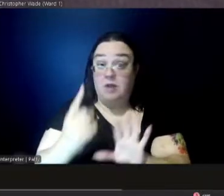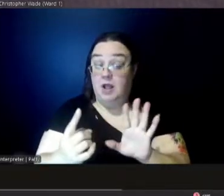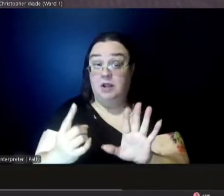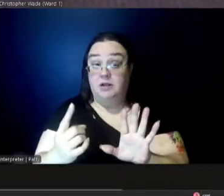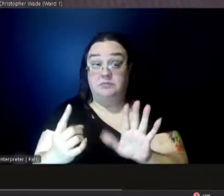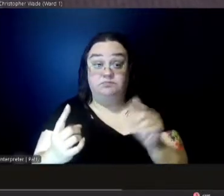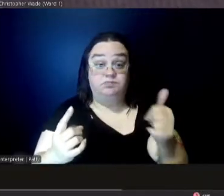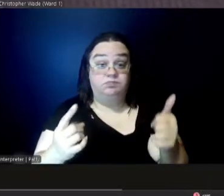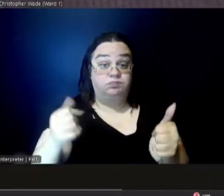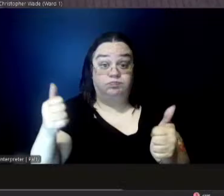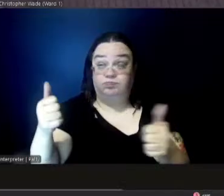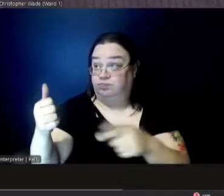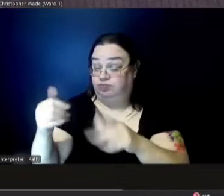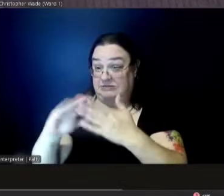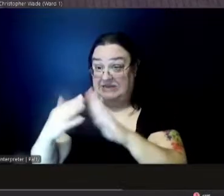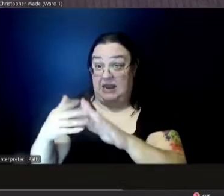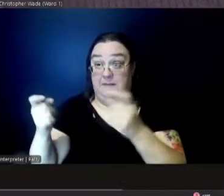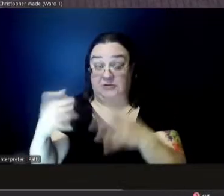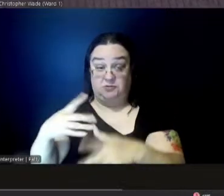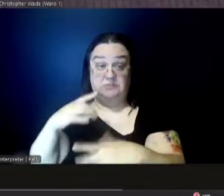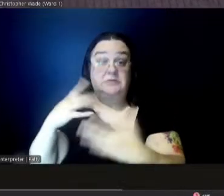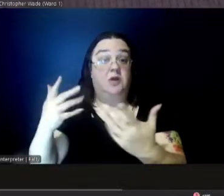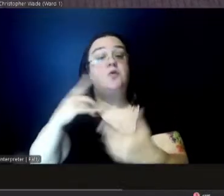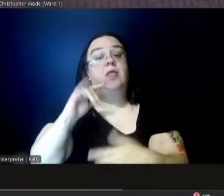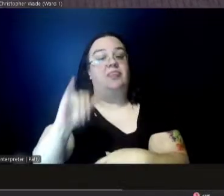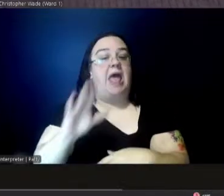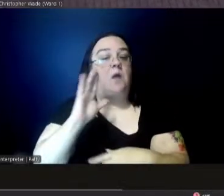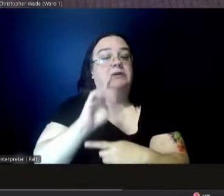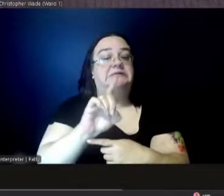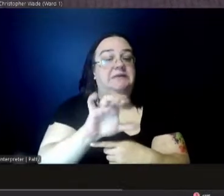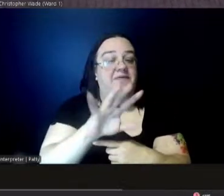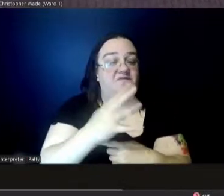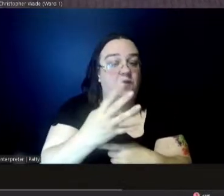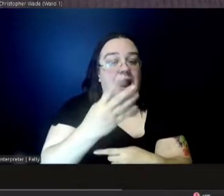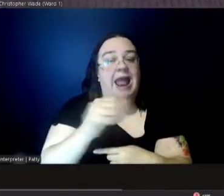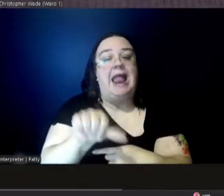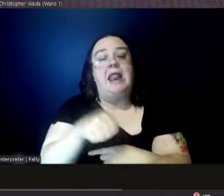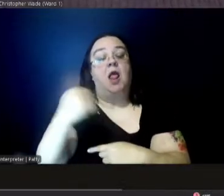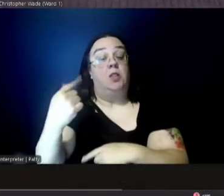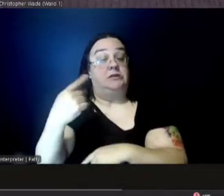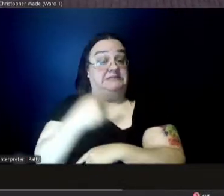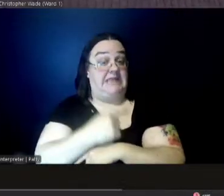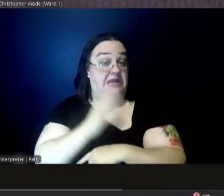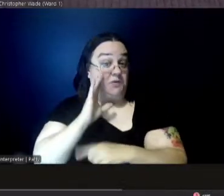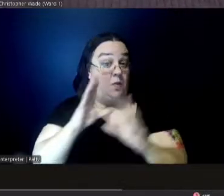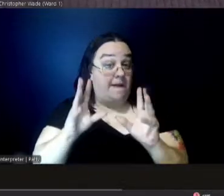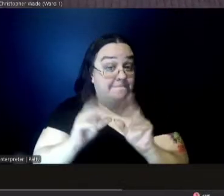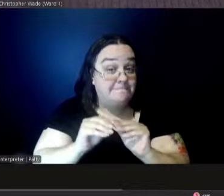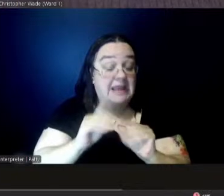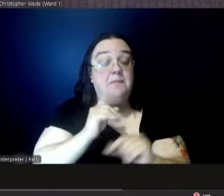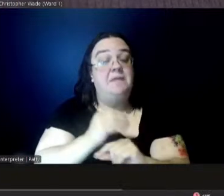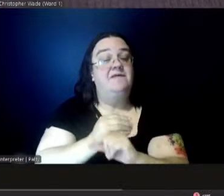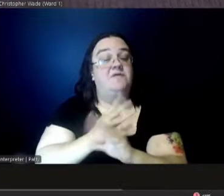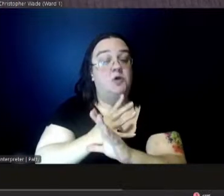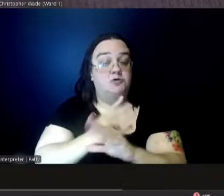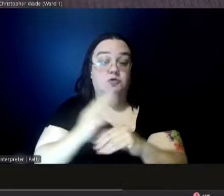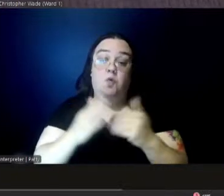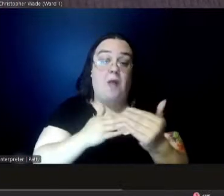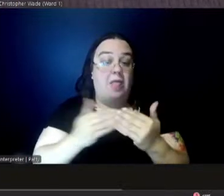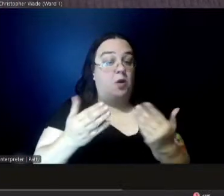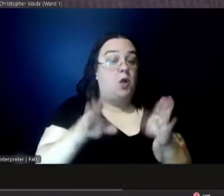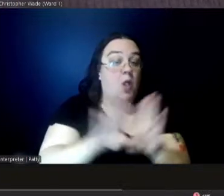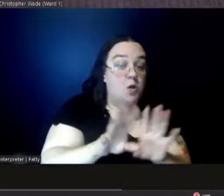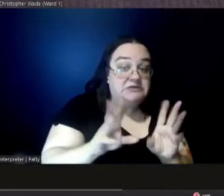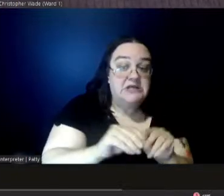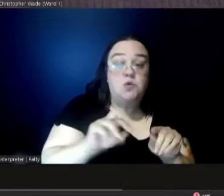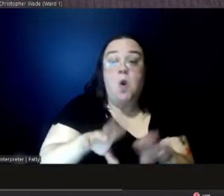from the town administrator. So that would be the 4th and whatever other days we meet, in closed or open session. Does